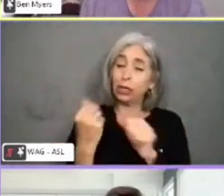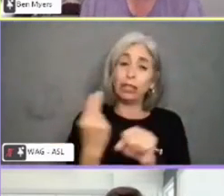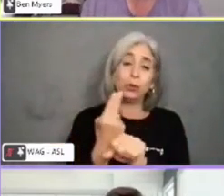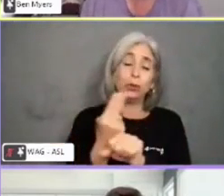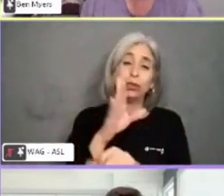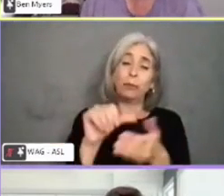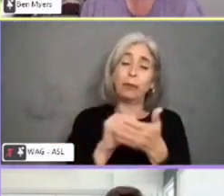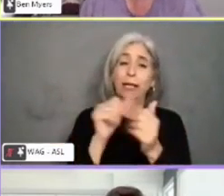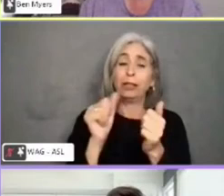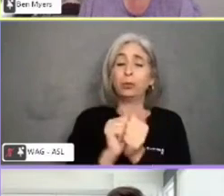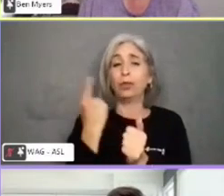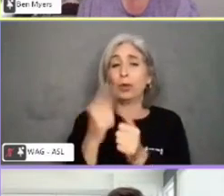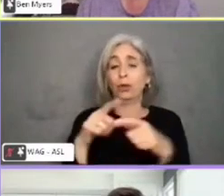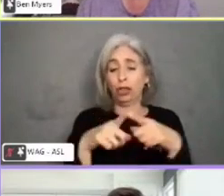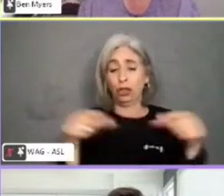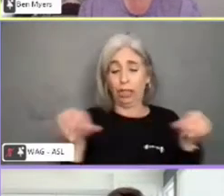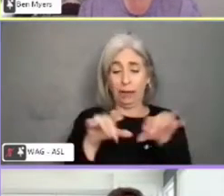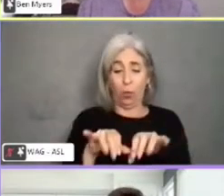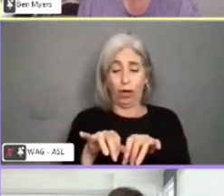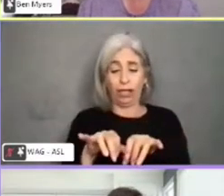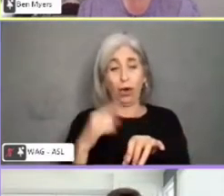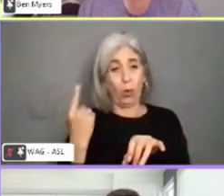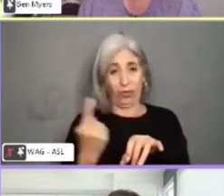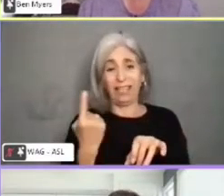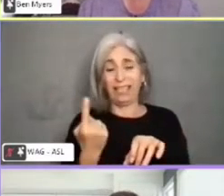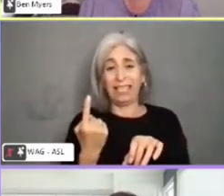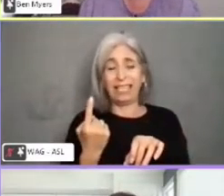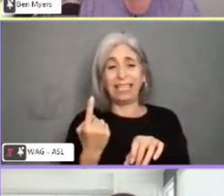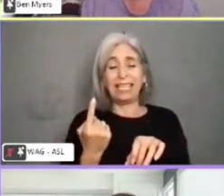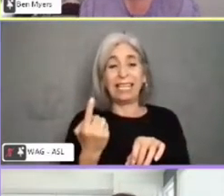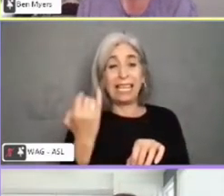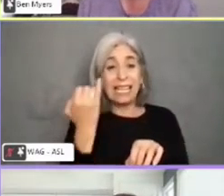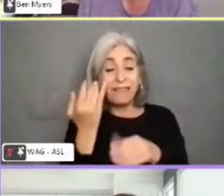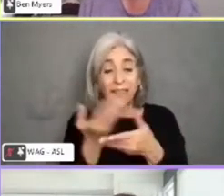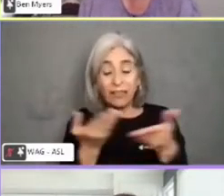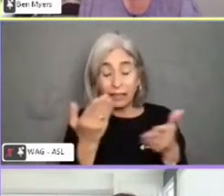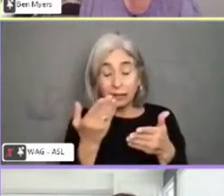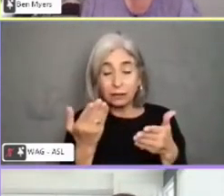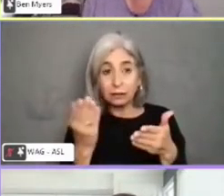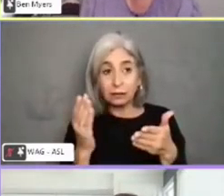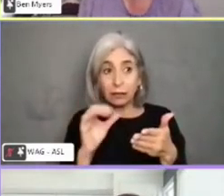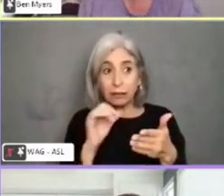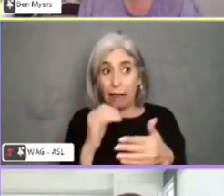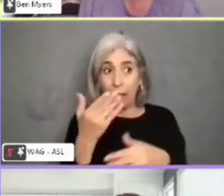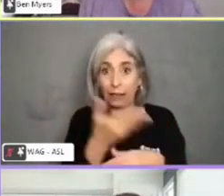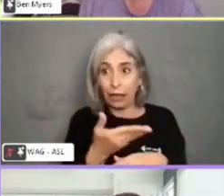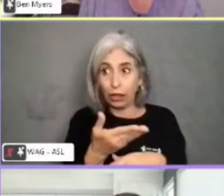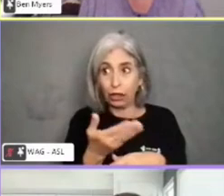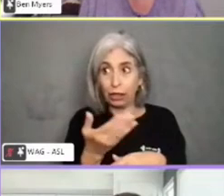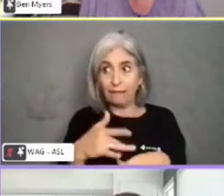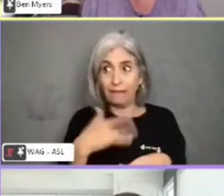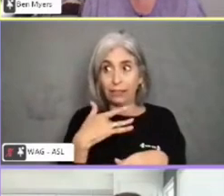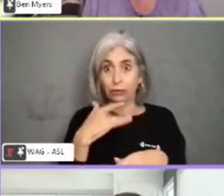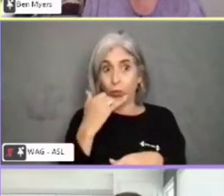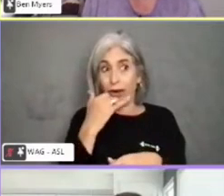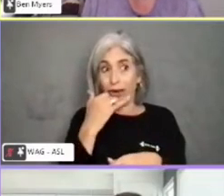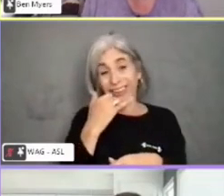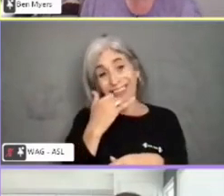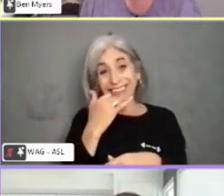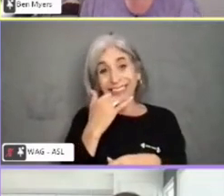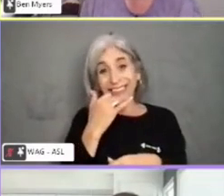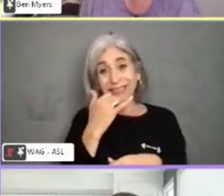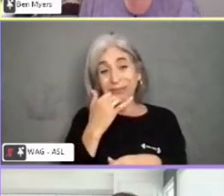with just your keyboard, right? If things appear missing, if things seem wrong, there's a good chance they